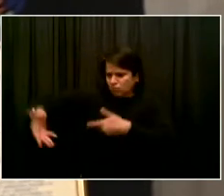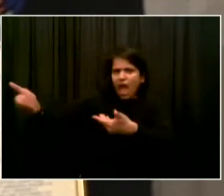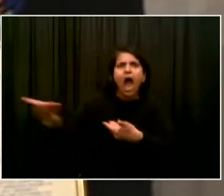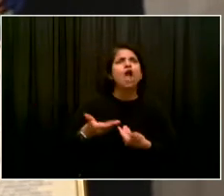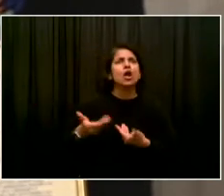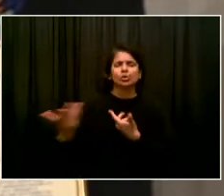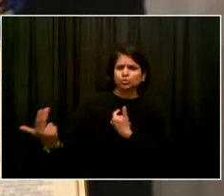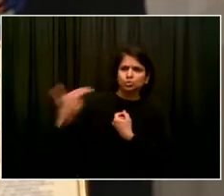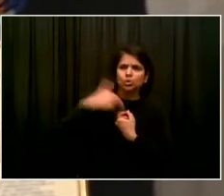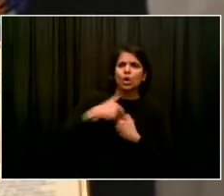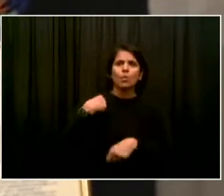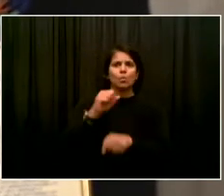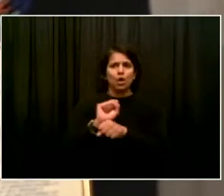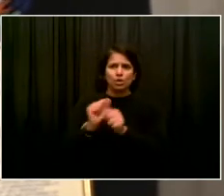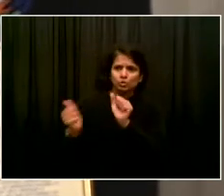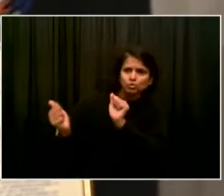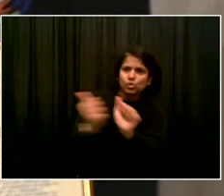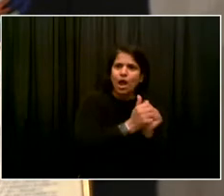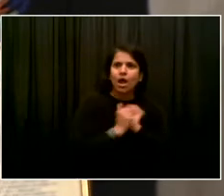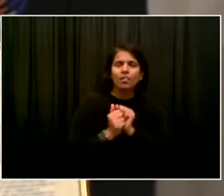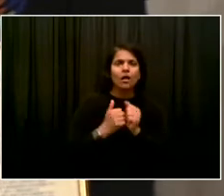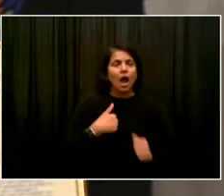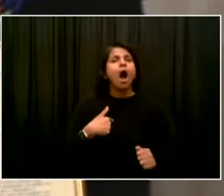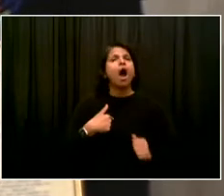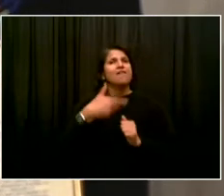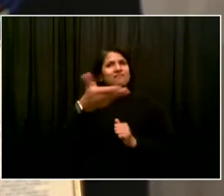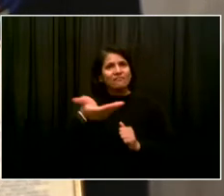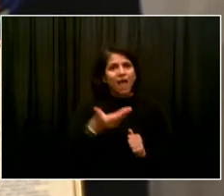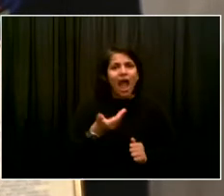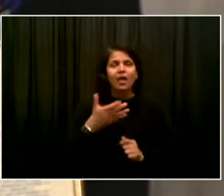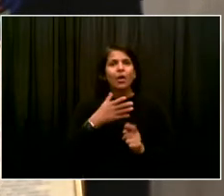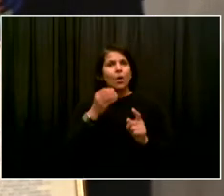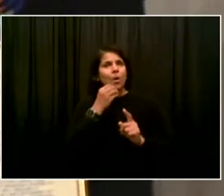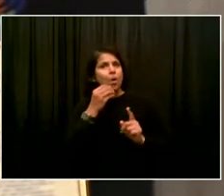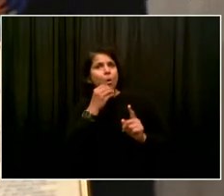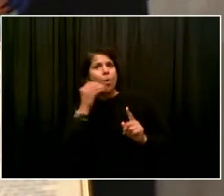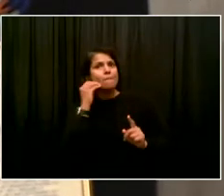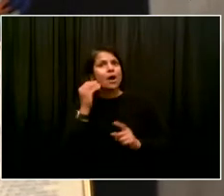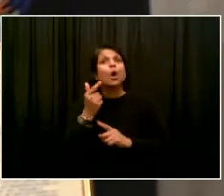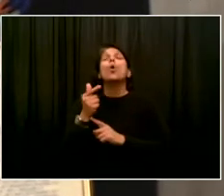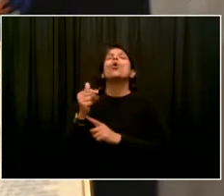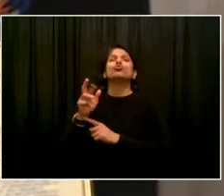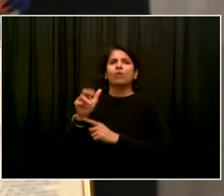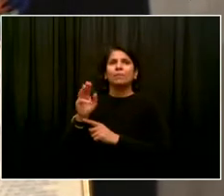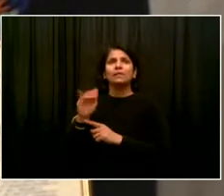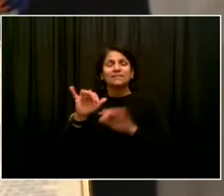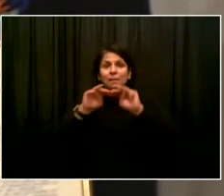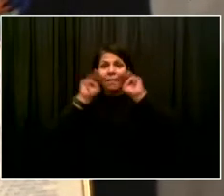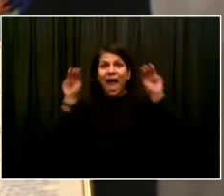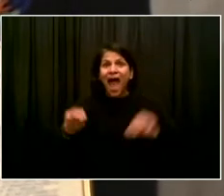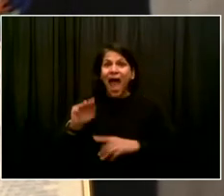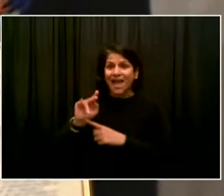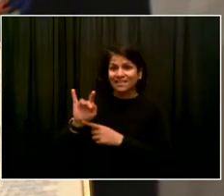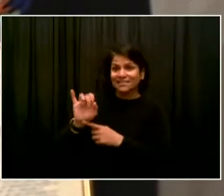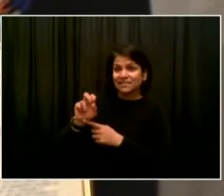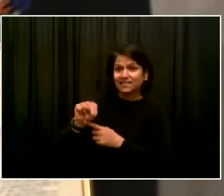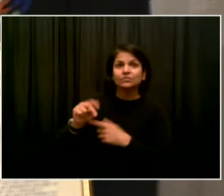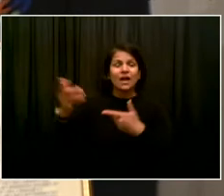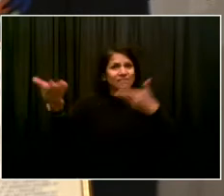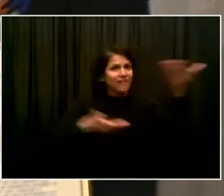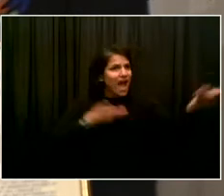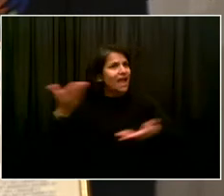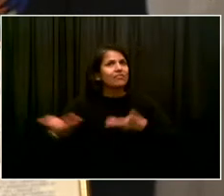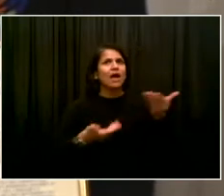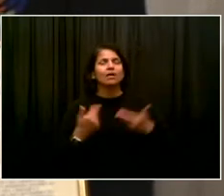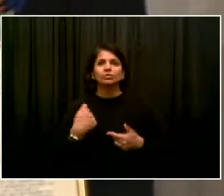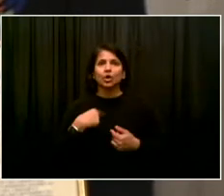Mansion, into the meetings, and sat at the tables. You've come out to our communities. You've walked the streets with us.